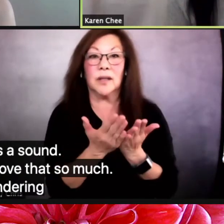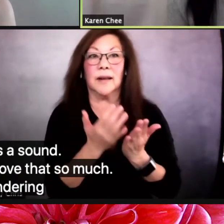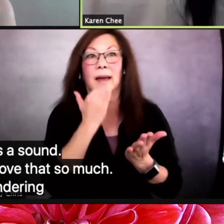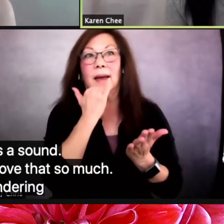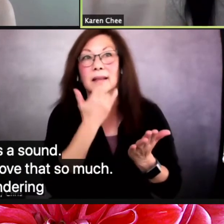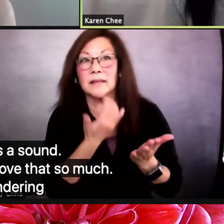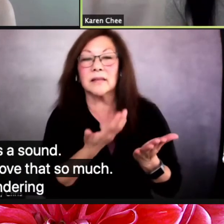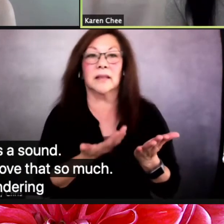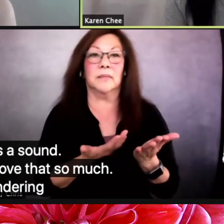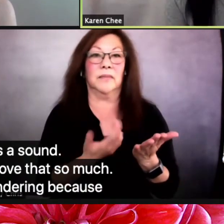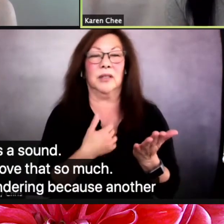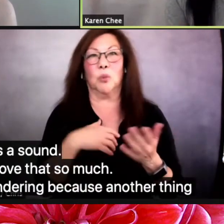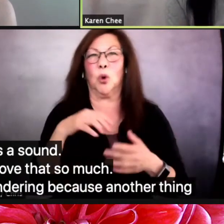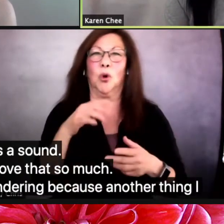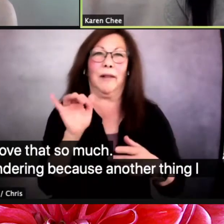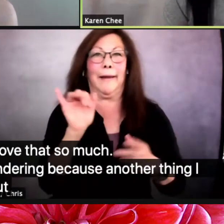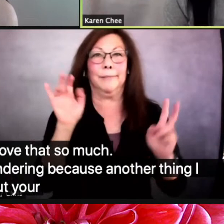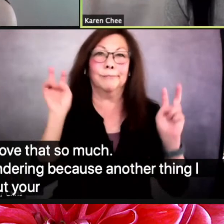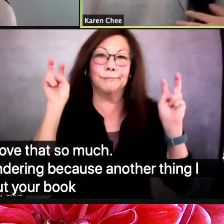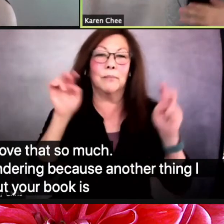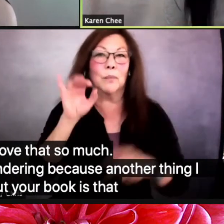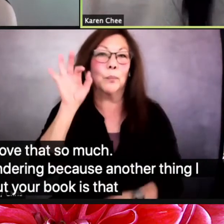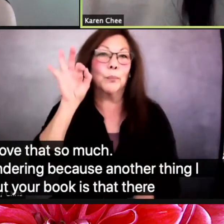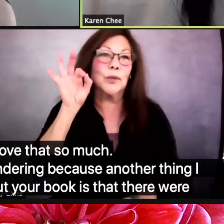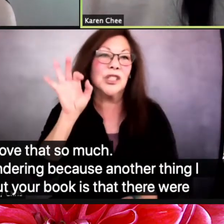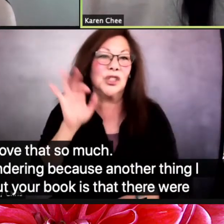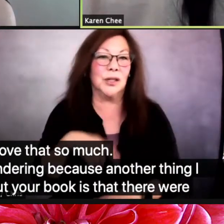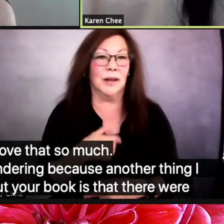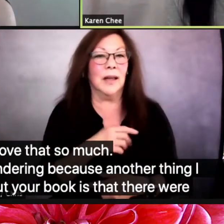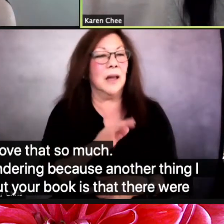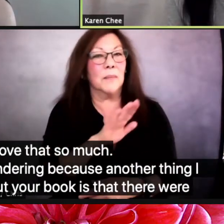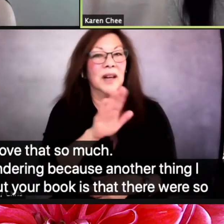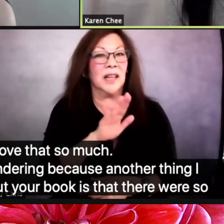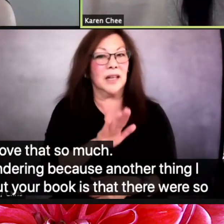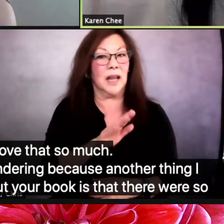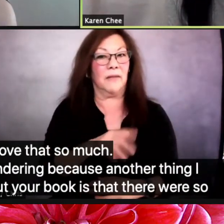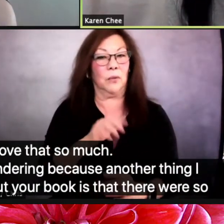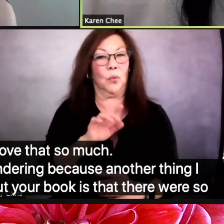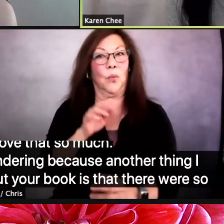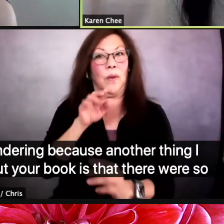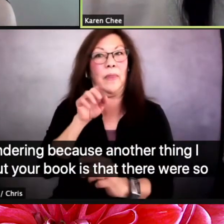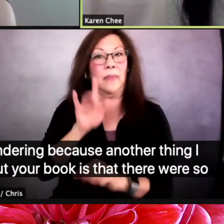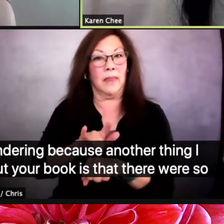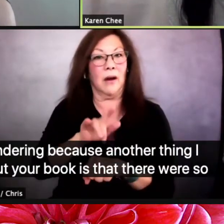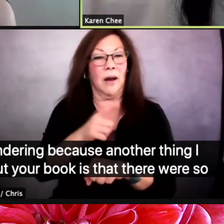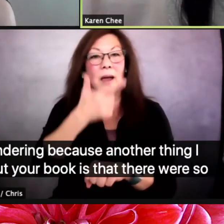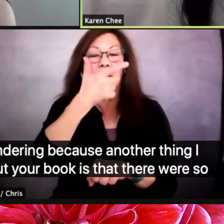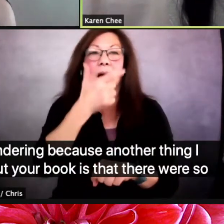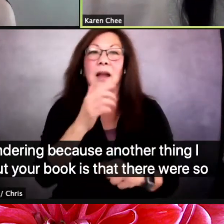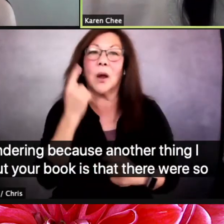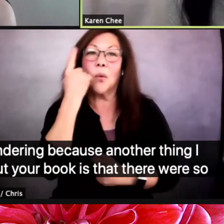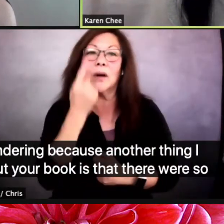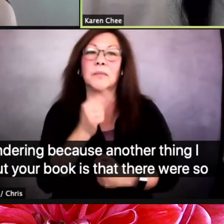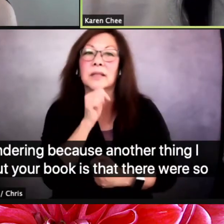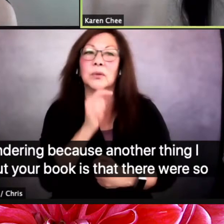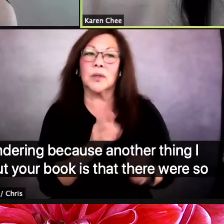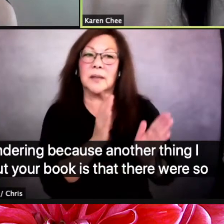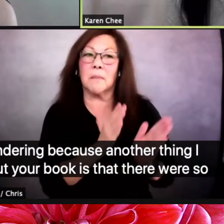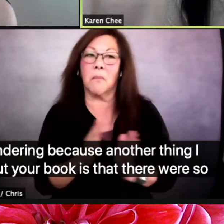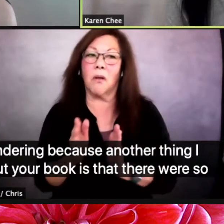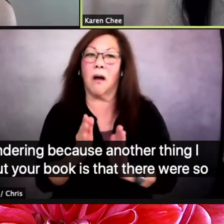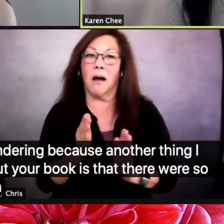been preachy almost, or and it never veered into that territory. And I wonder if it's because it wasn't plotted out, or if it